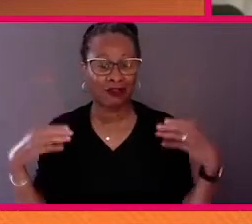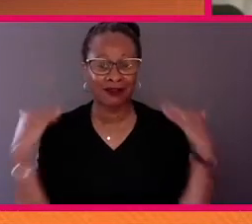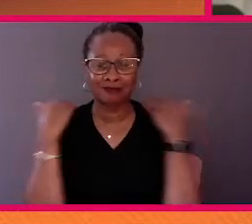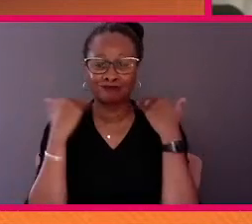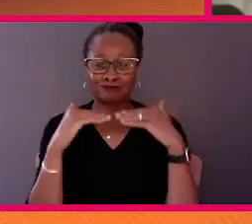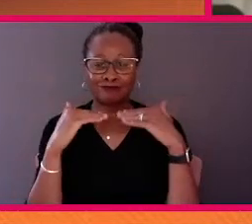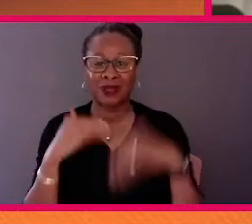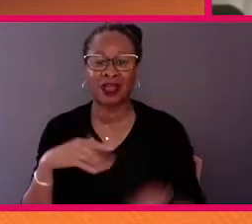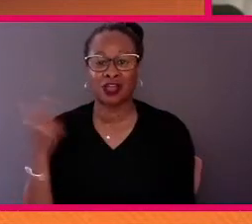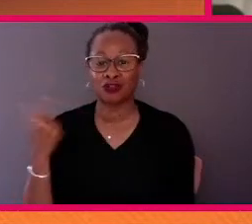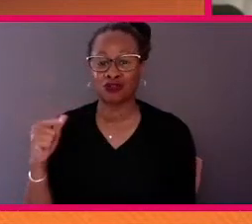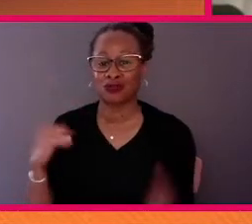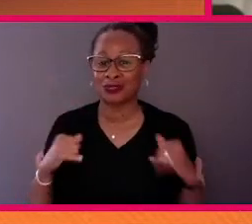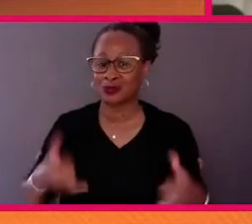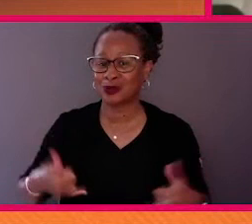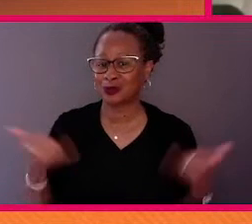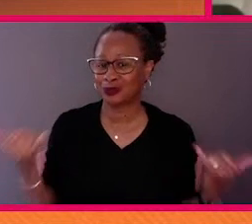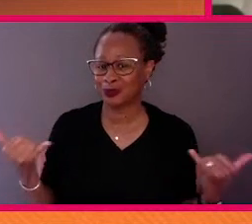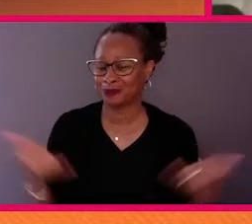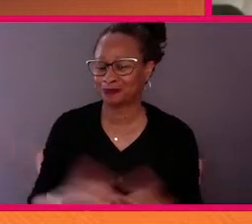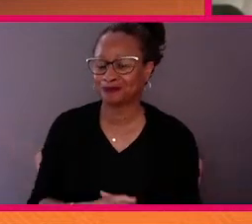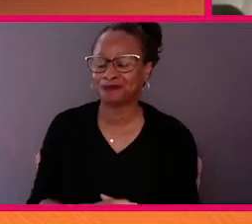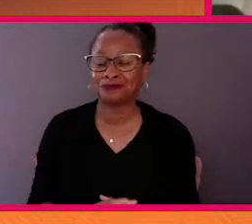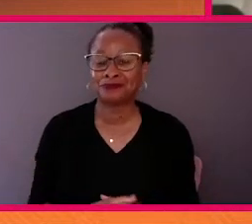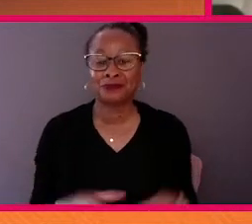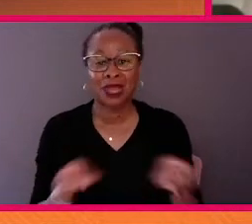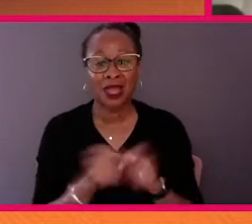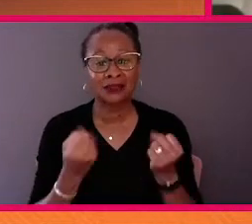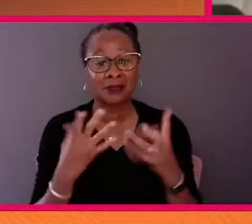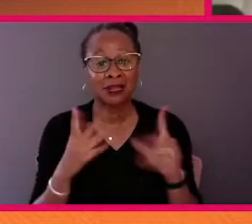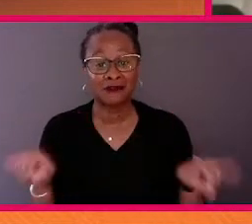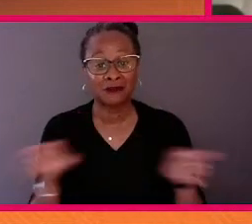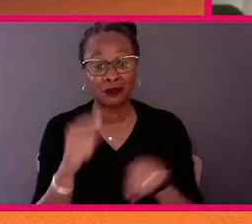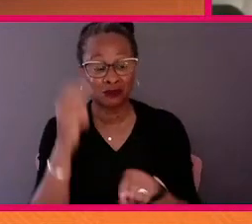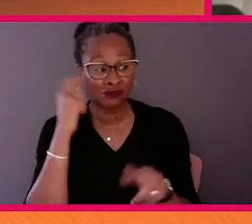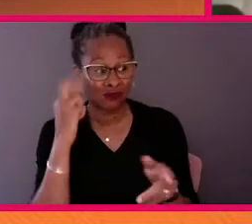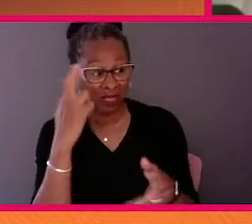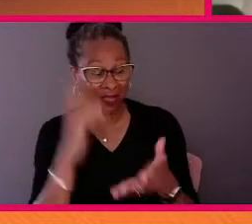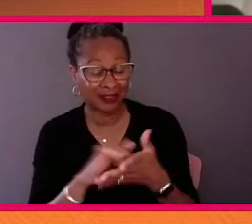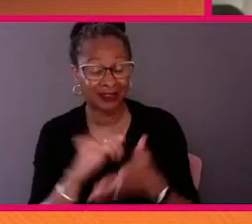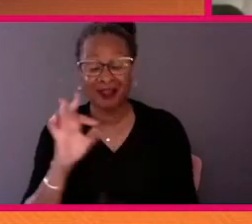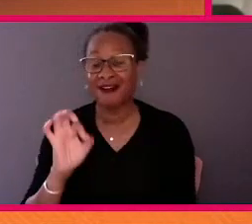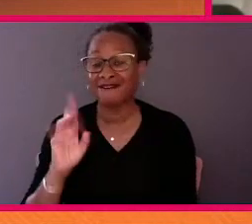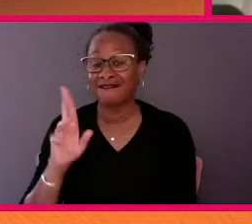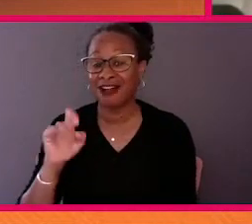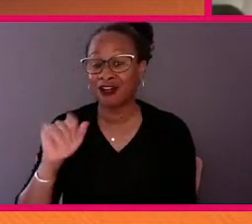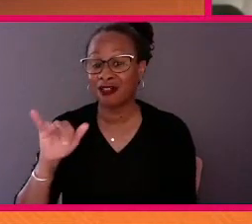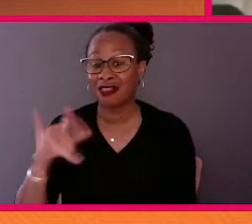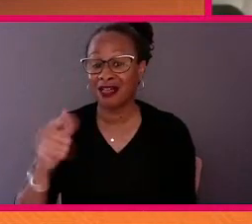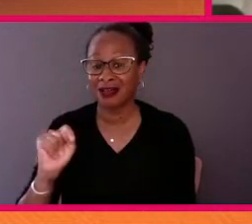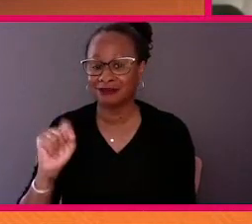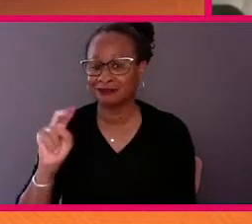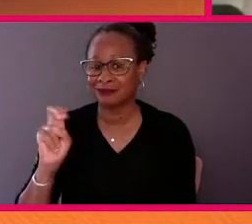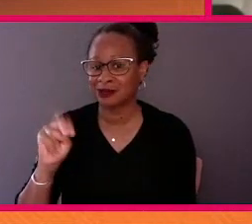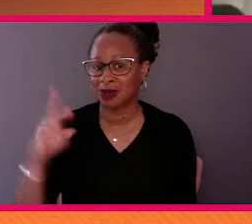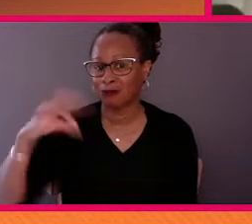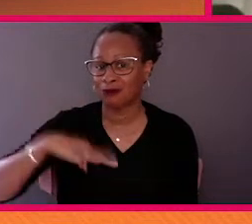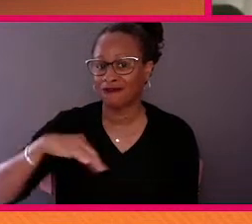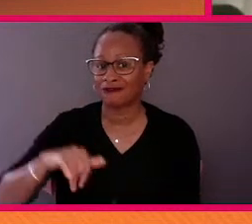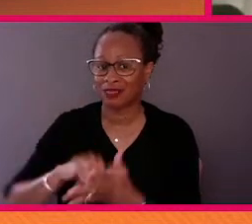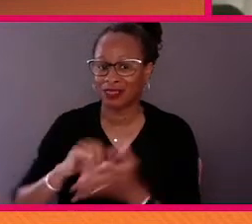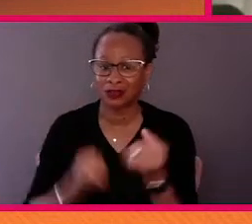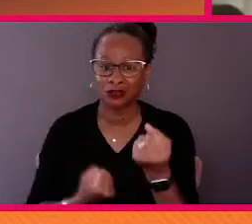today. As many of you know, Firelight Media is a nonprofit organization that supports